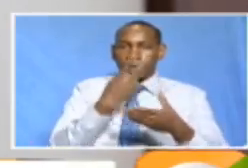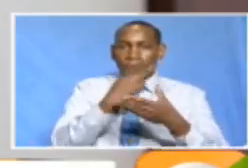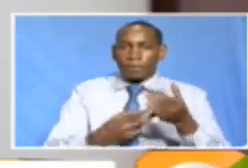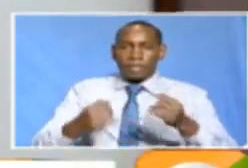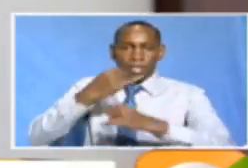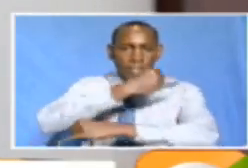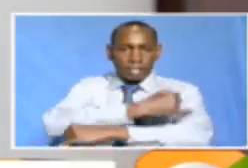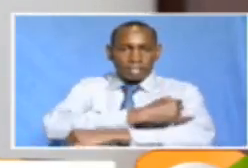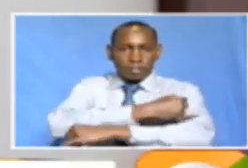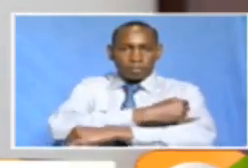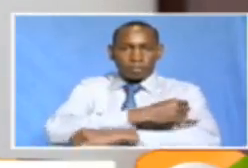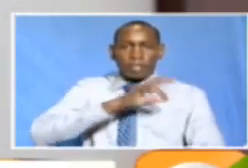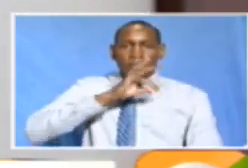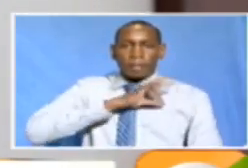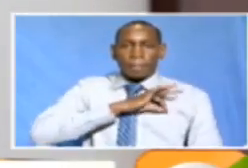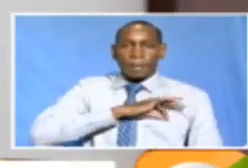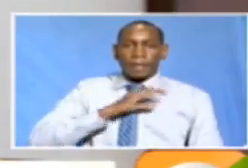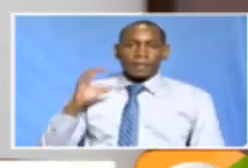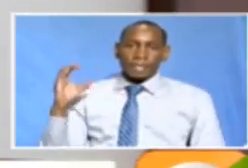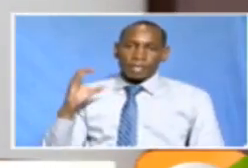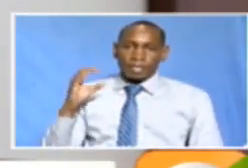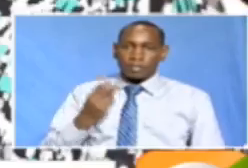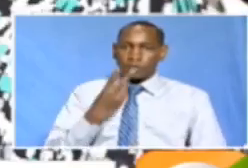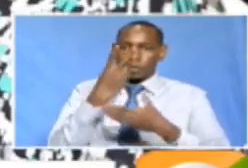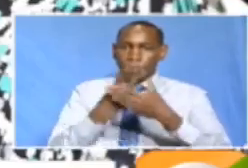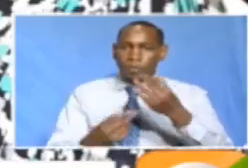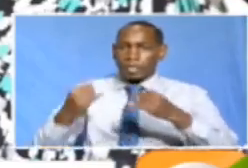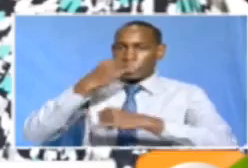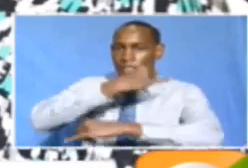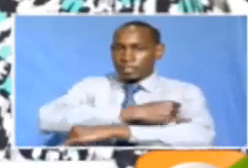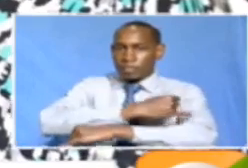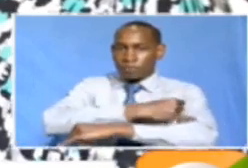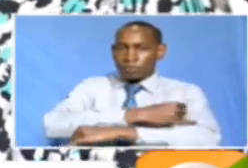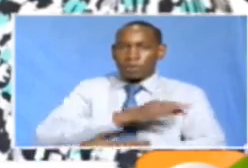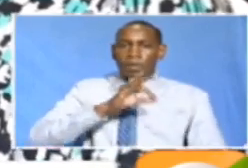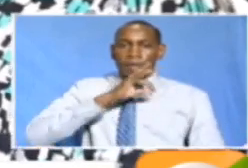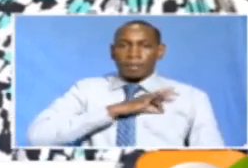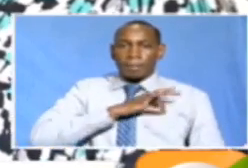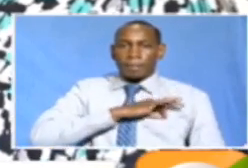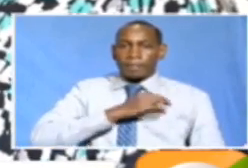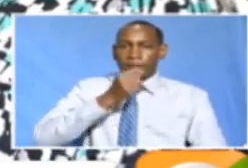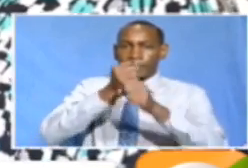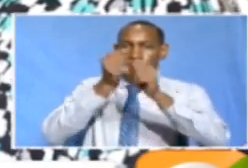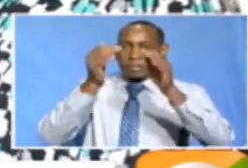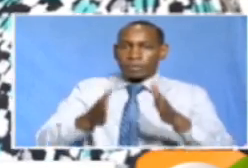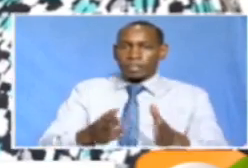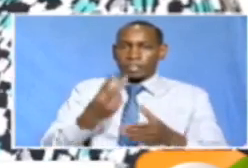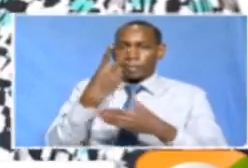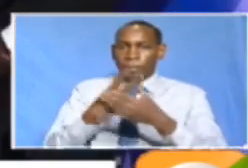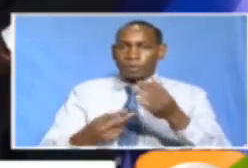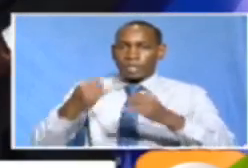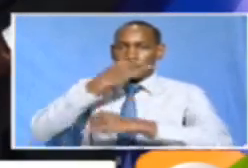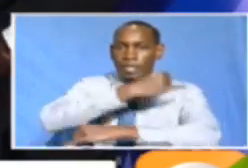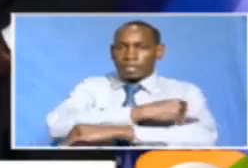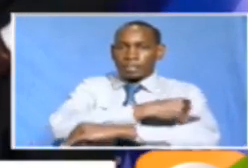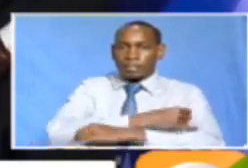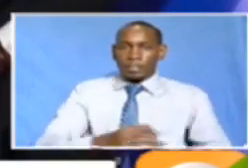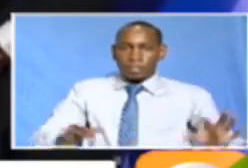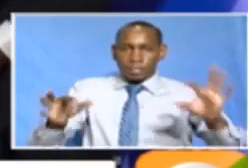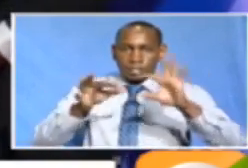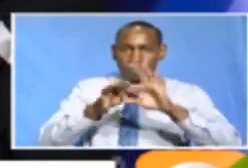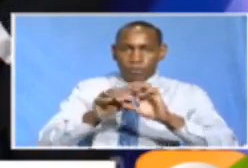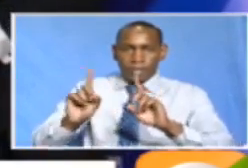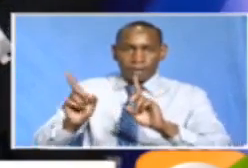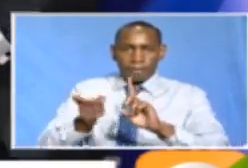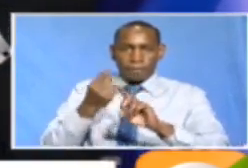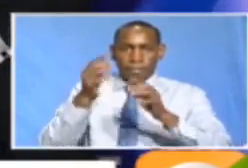institutions, benefit our customers, both institutions, benefit our staff, both institutions. The merger is the